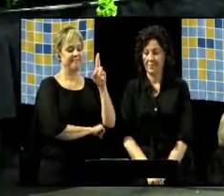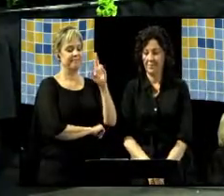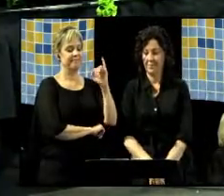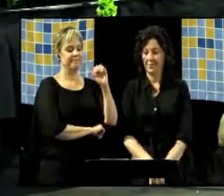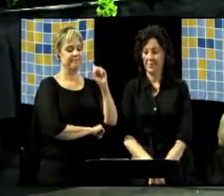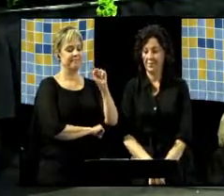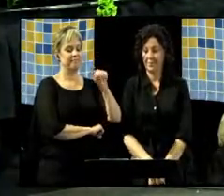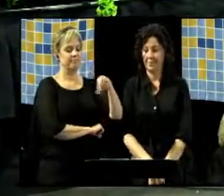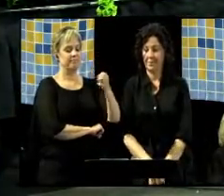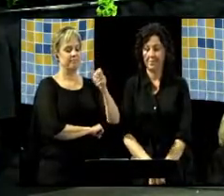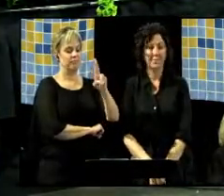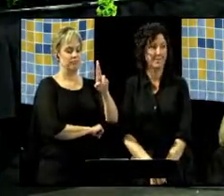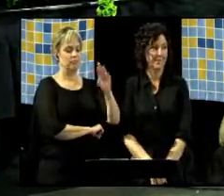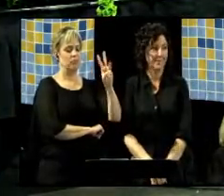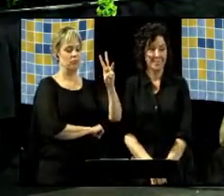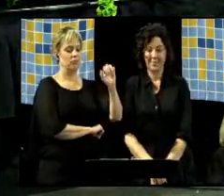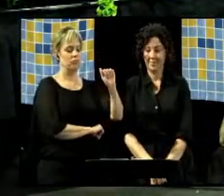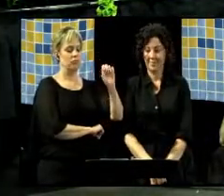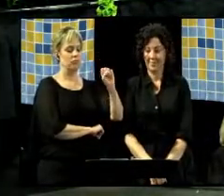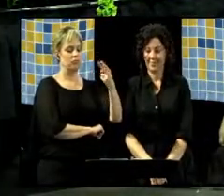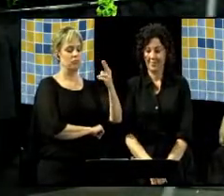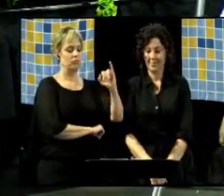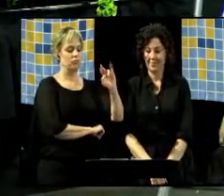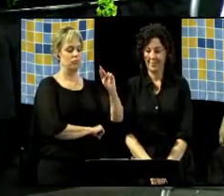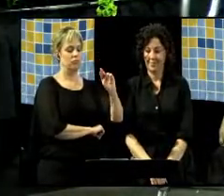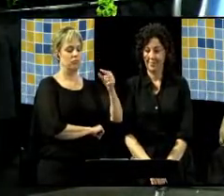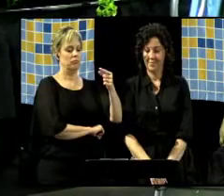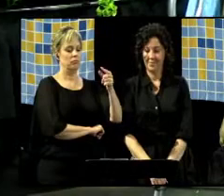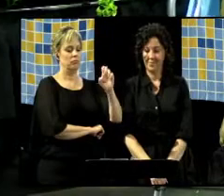Christopher Rajan Washington,